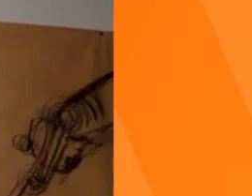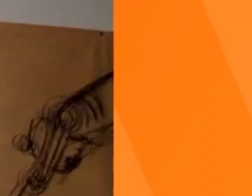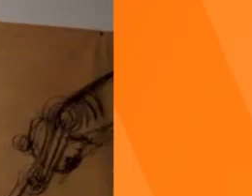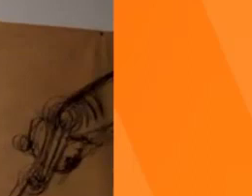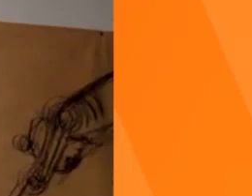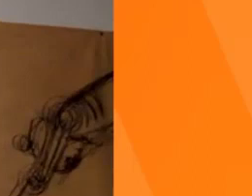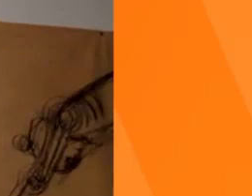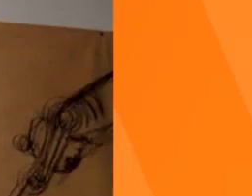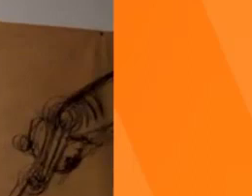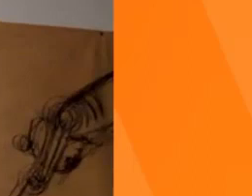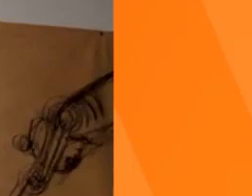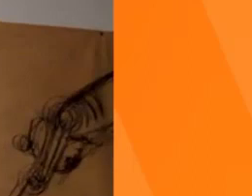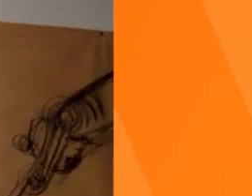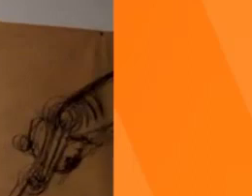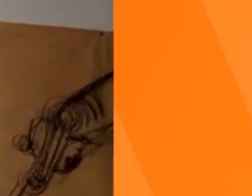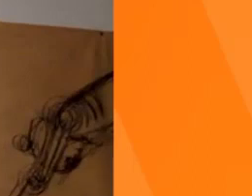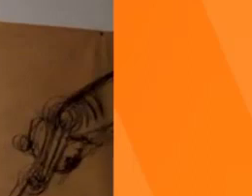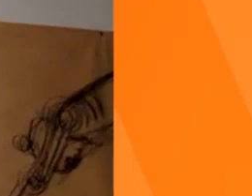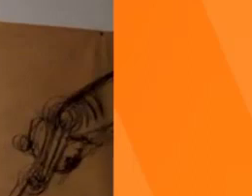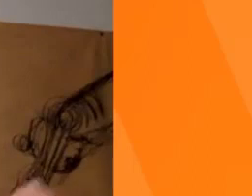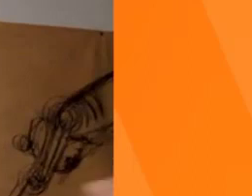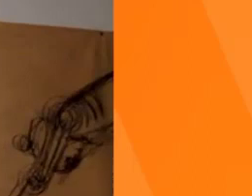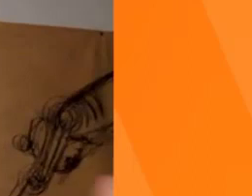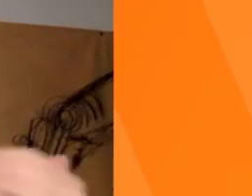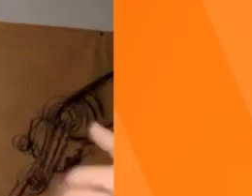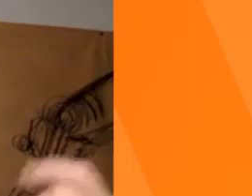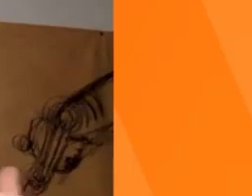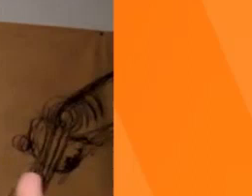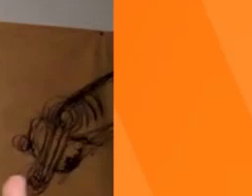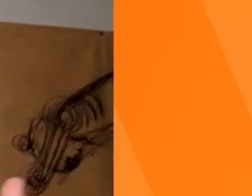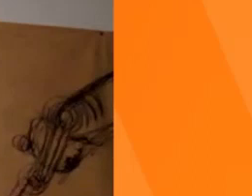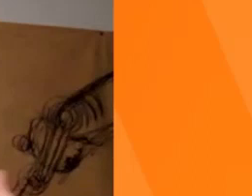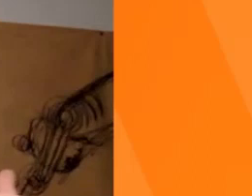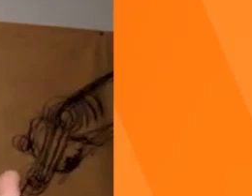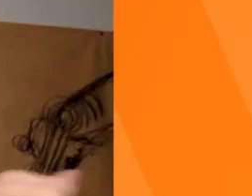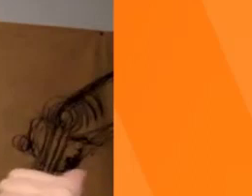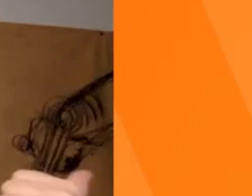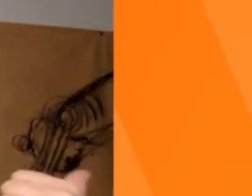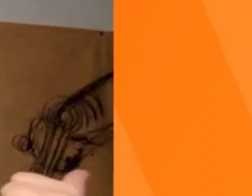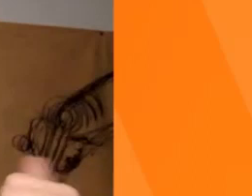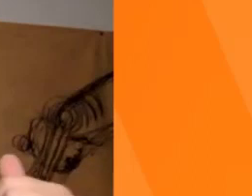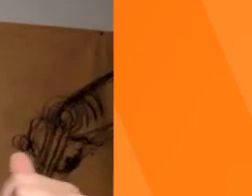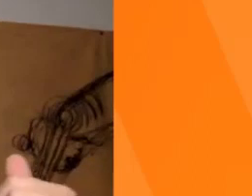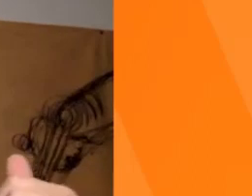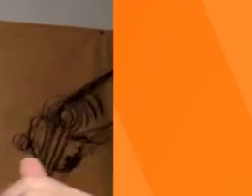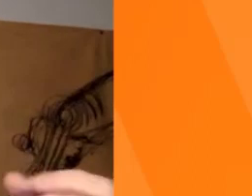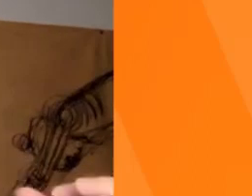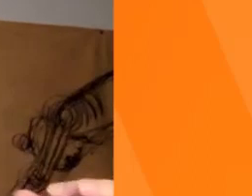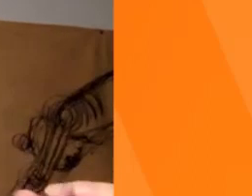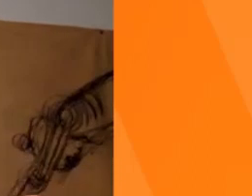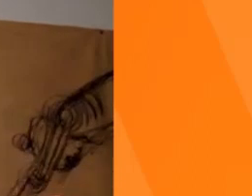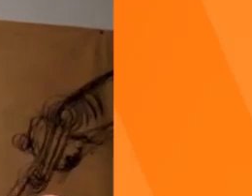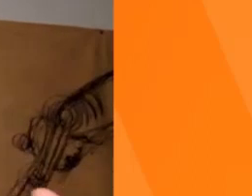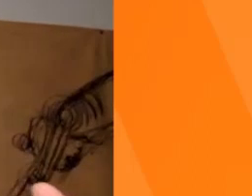more likely to get outside for a walk and do your yoga practice and want to get up and have a glass of water before your cup of coffee or something like that in